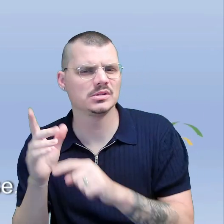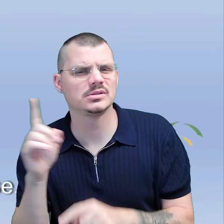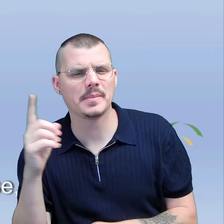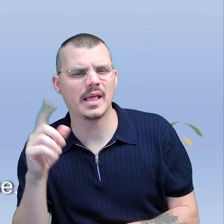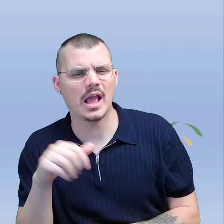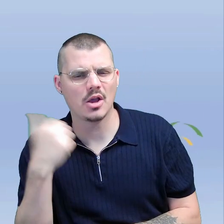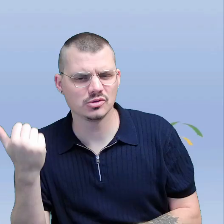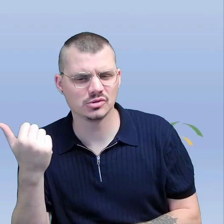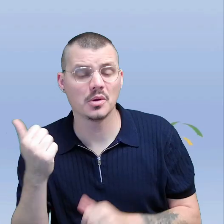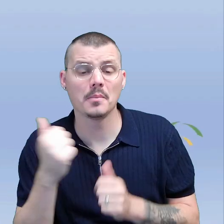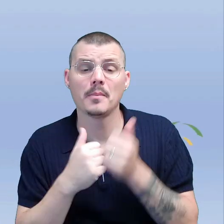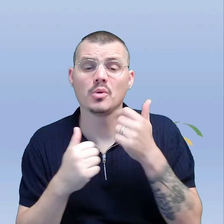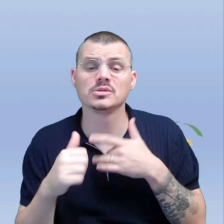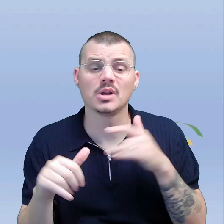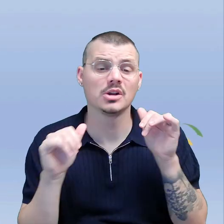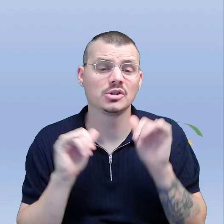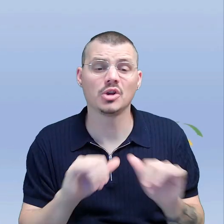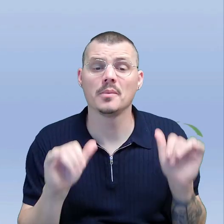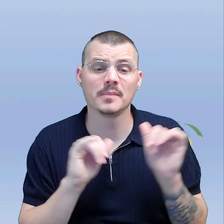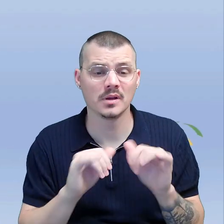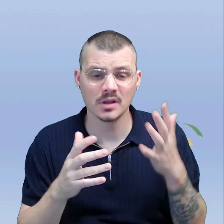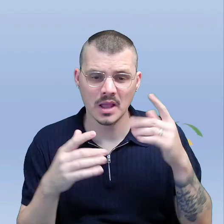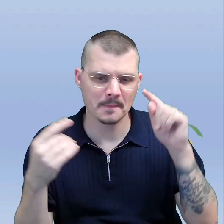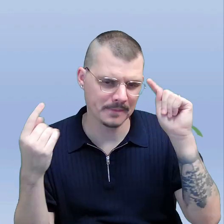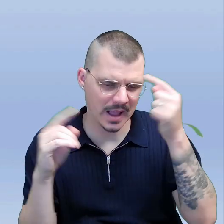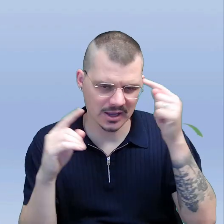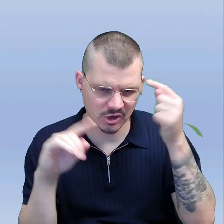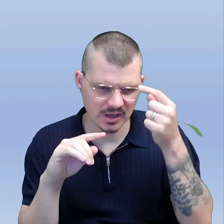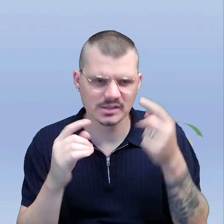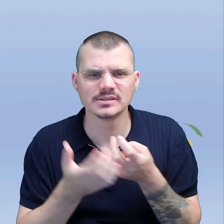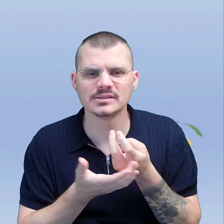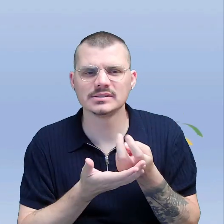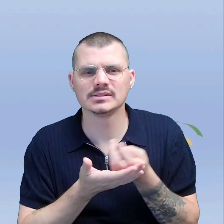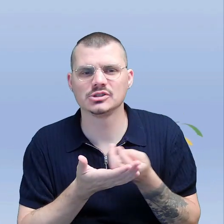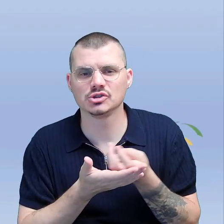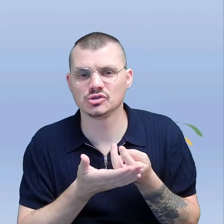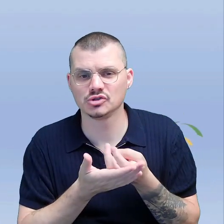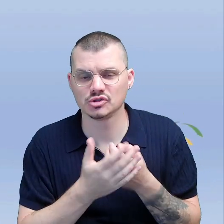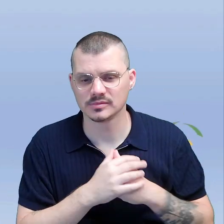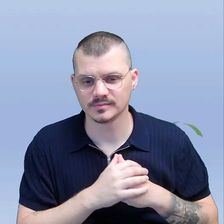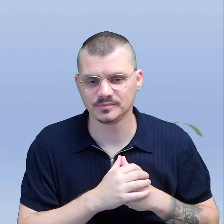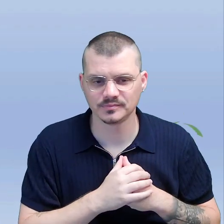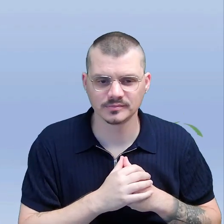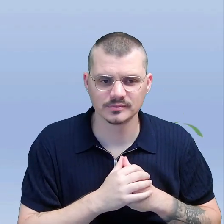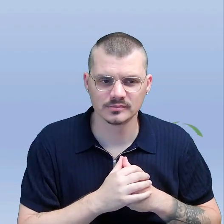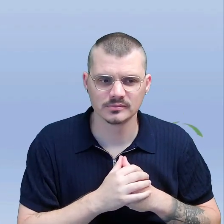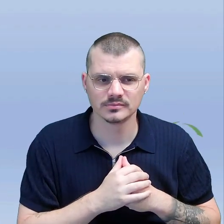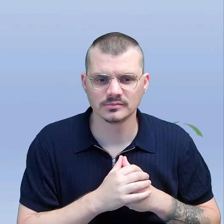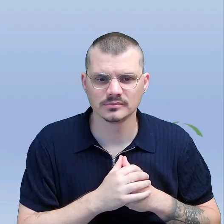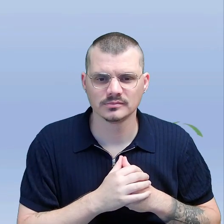something else. And the most common contenders are migraine and seizures.